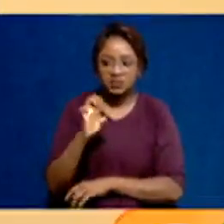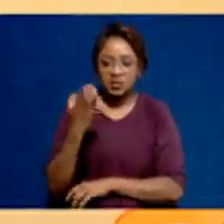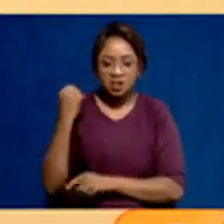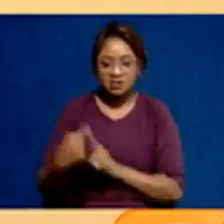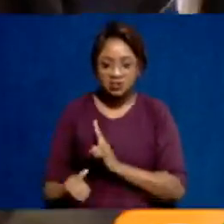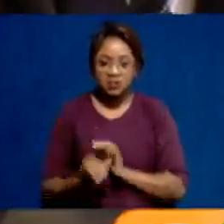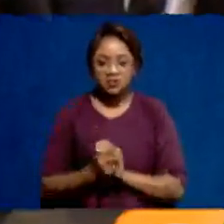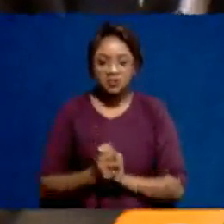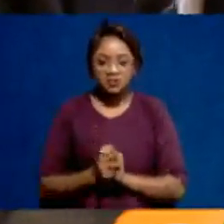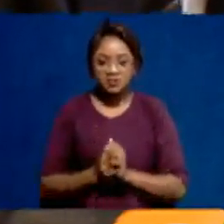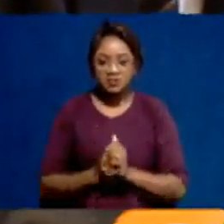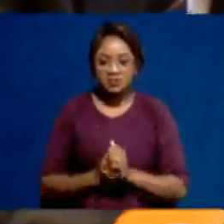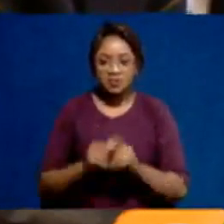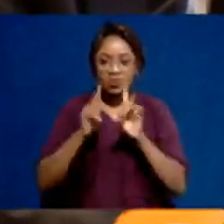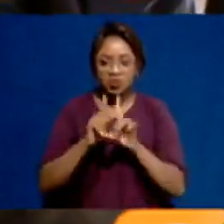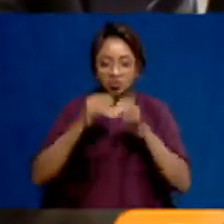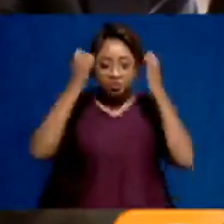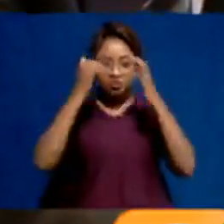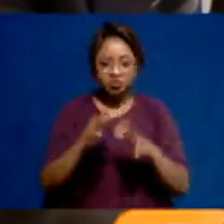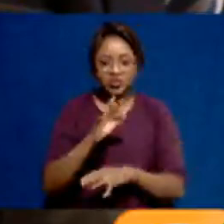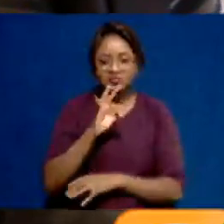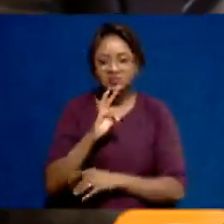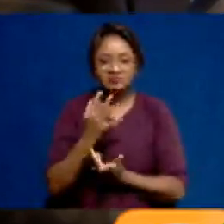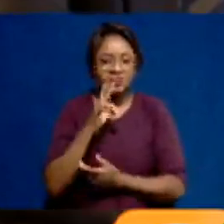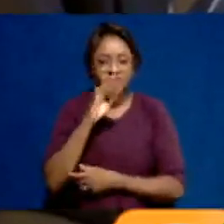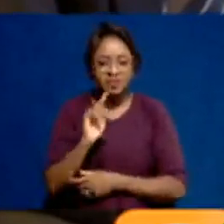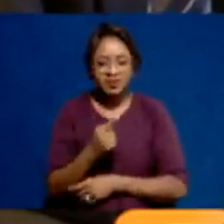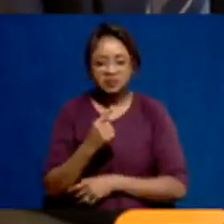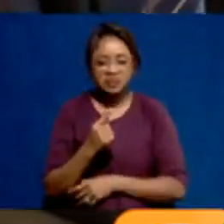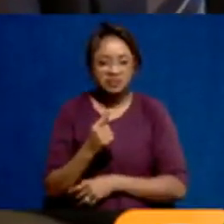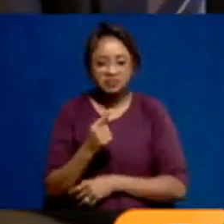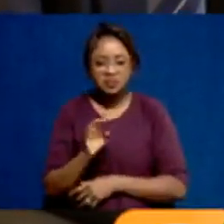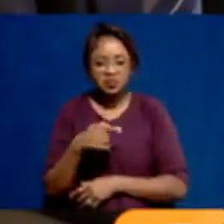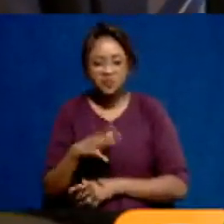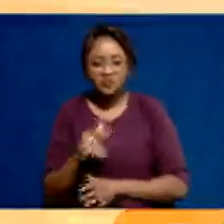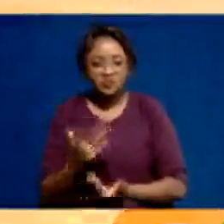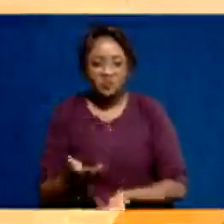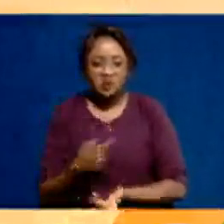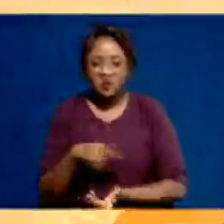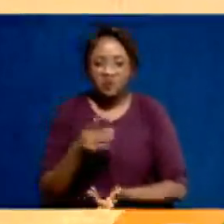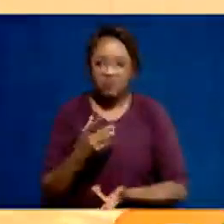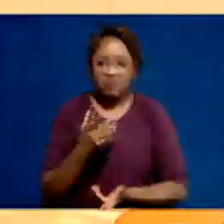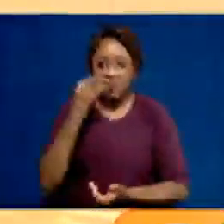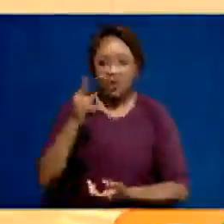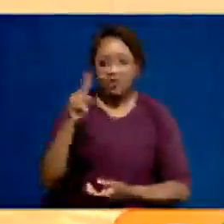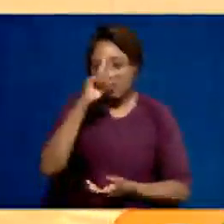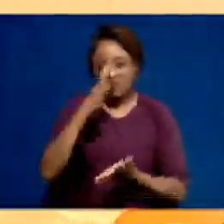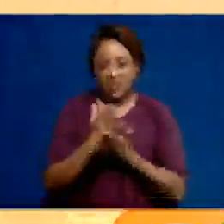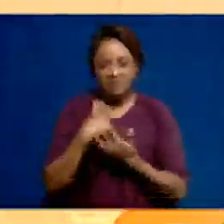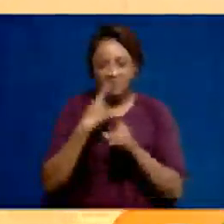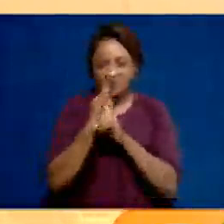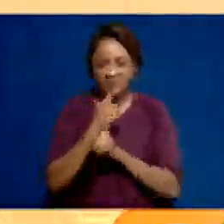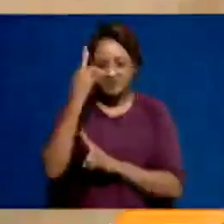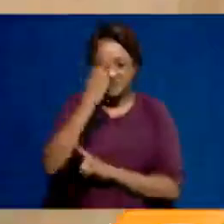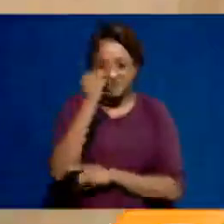Huku maswali ya walioko wanafunzi 3,685 yaliibuka. Wizara ya Elimu ikisema kuwa wanaamini kuna sababu zaidi